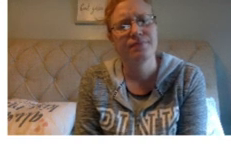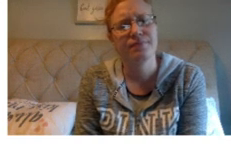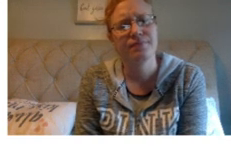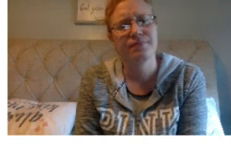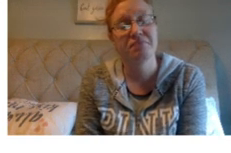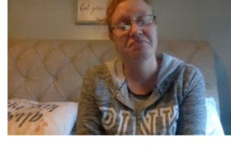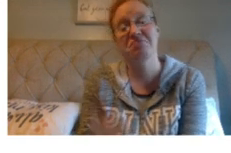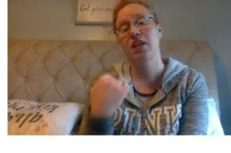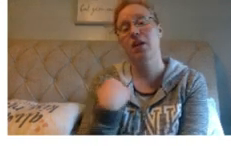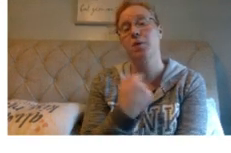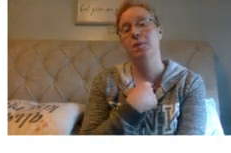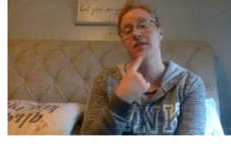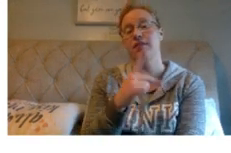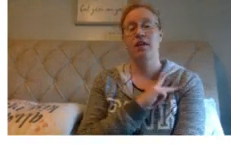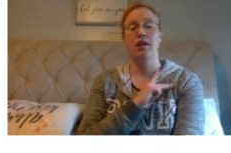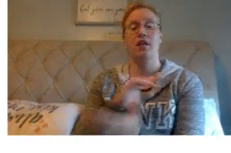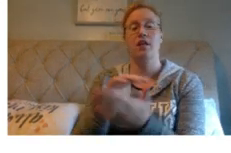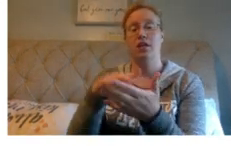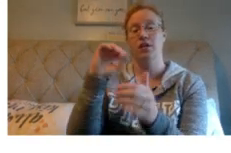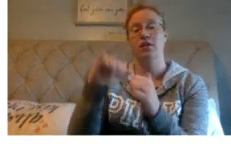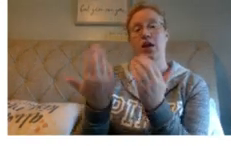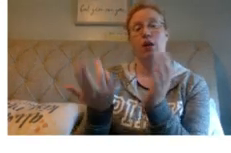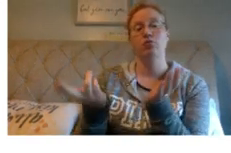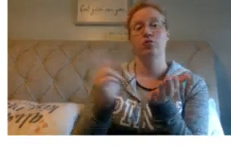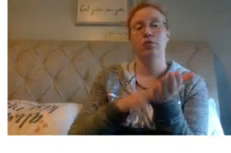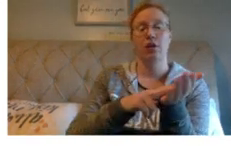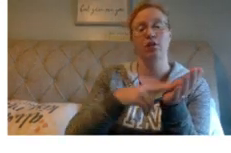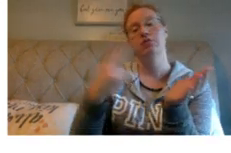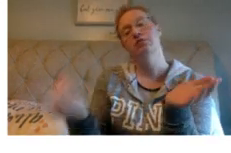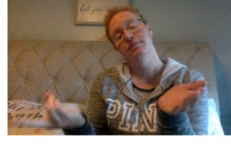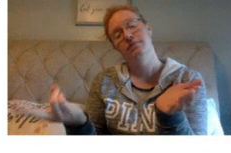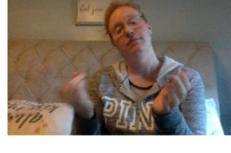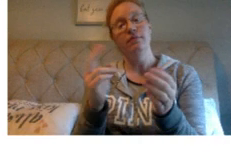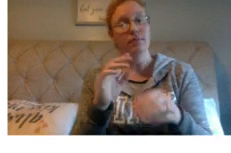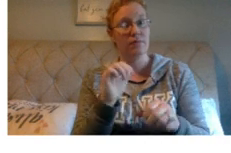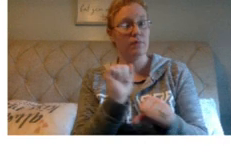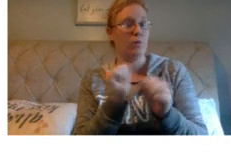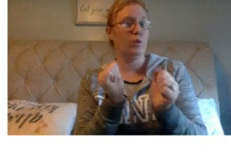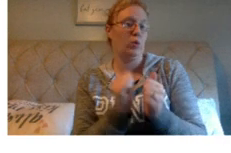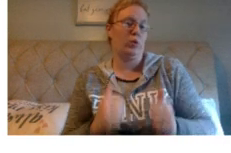Could we say, Keisha learns how to clock in and out and works with the residents at the nursing home?